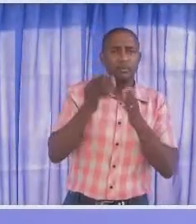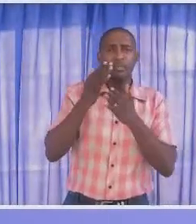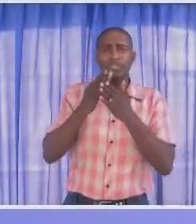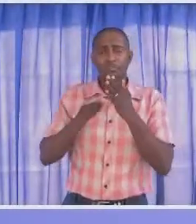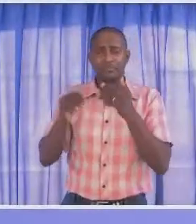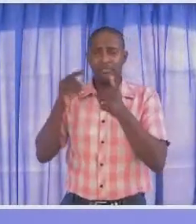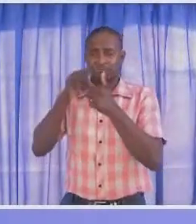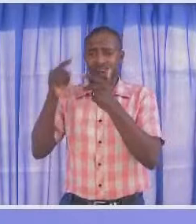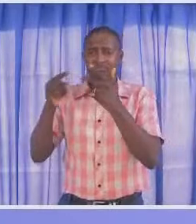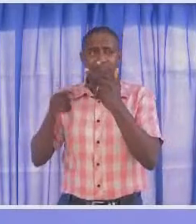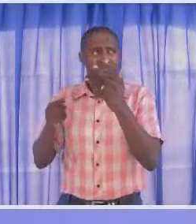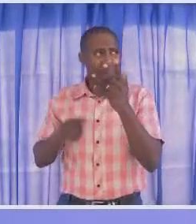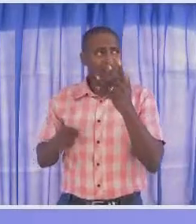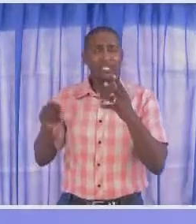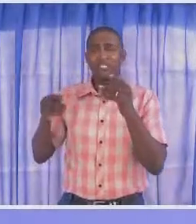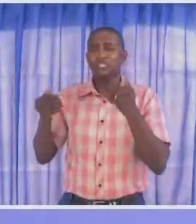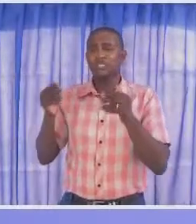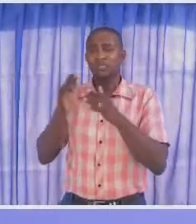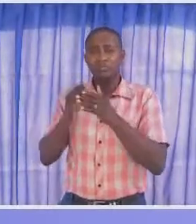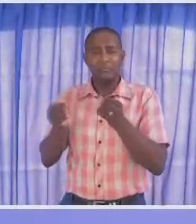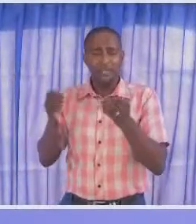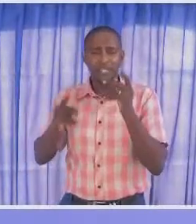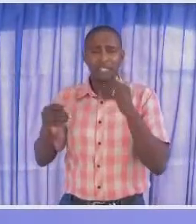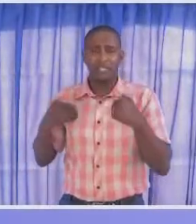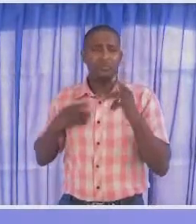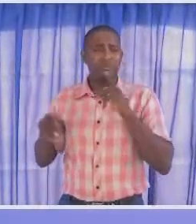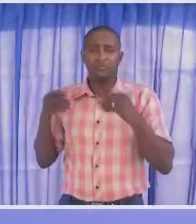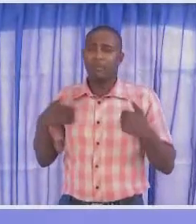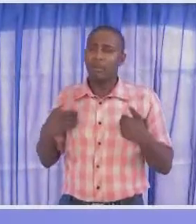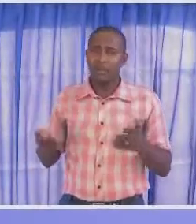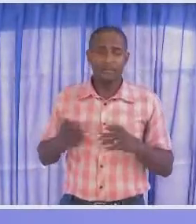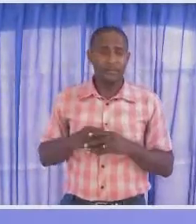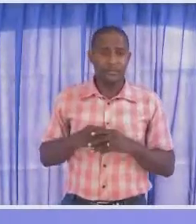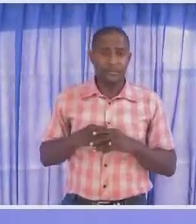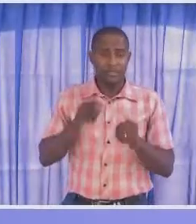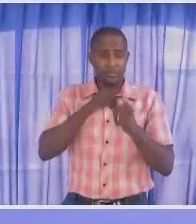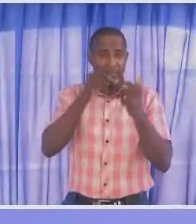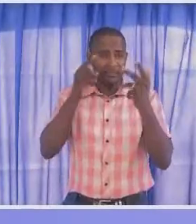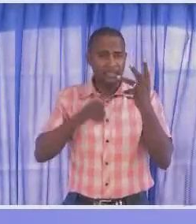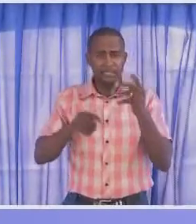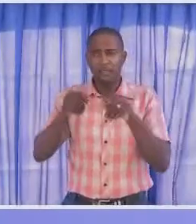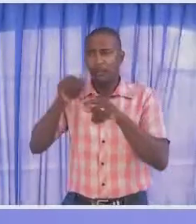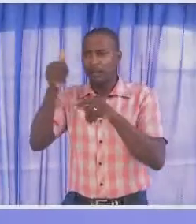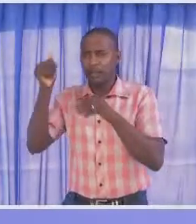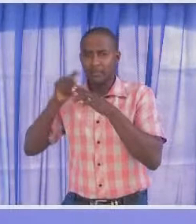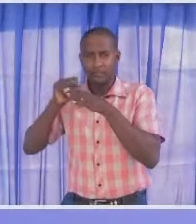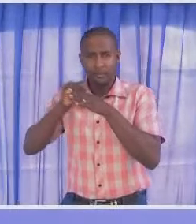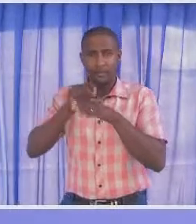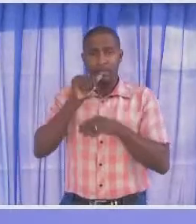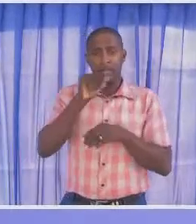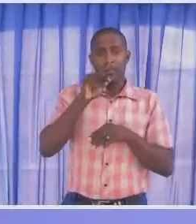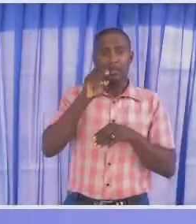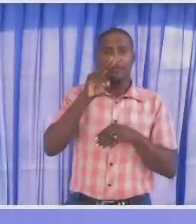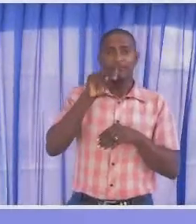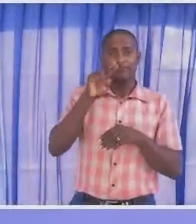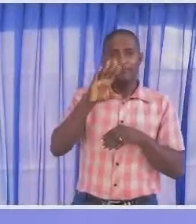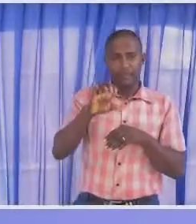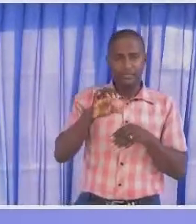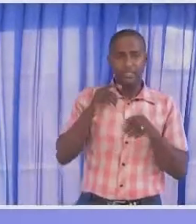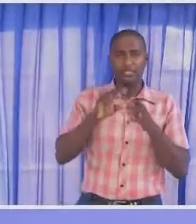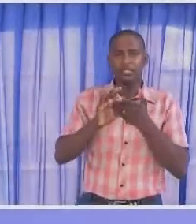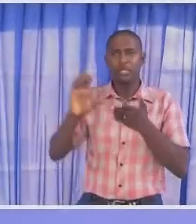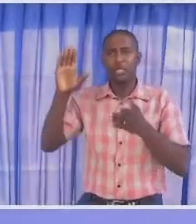that were limiting some young people. And so with these studies and wider lessons, Advance and its technical tertiary partners